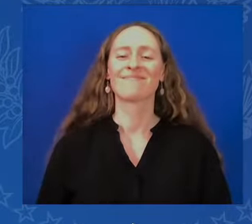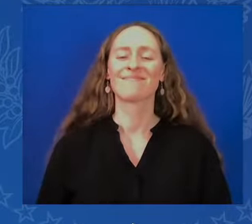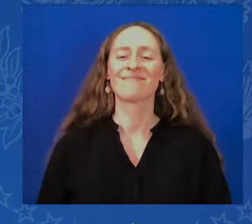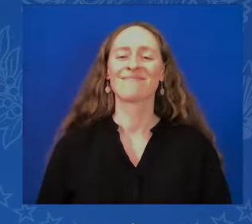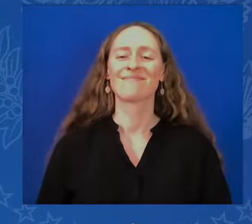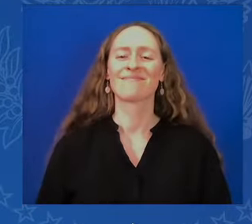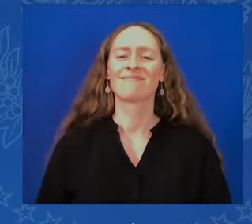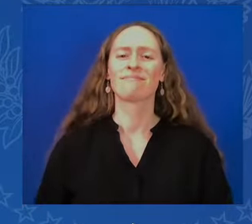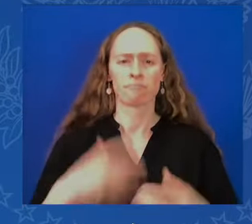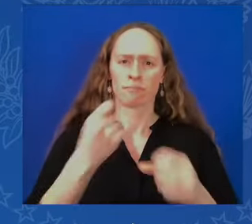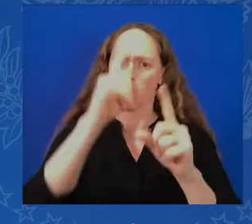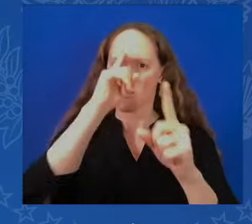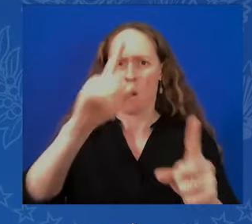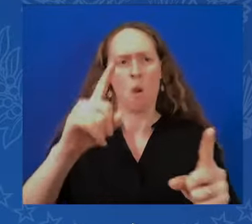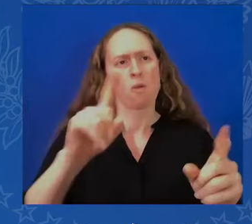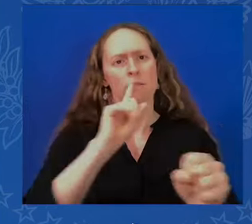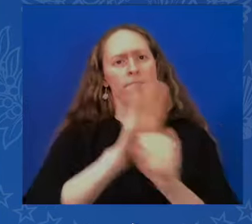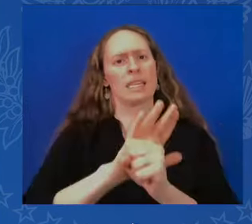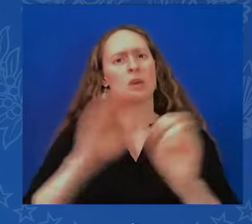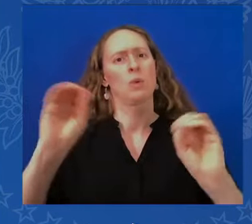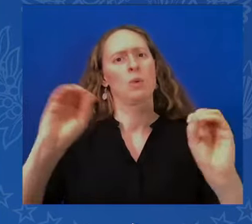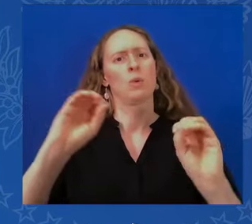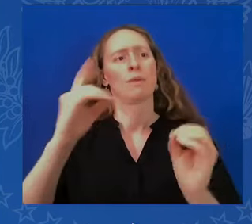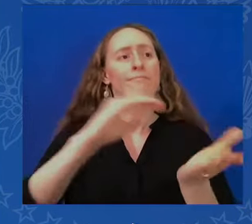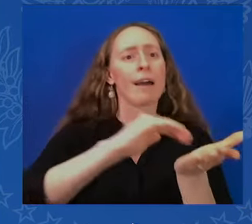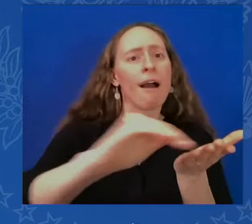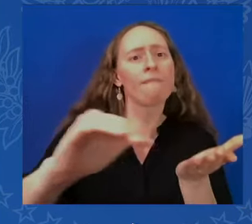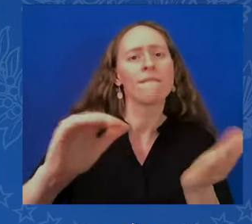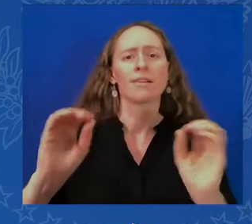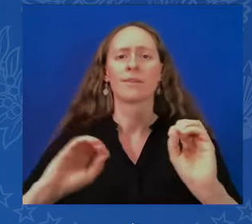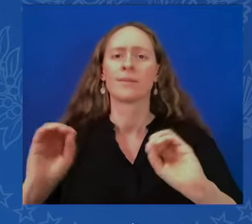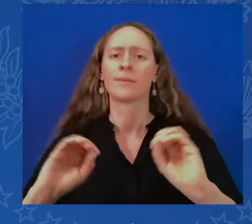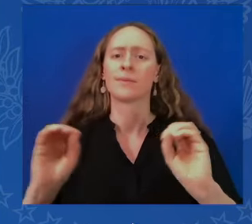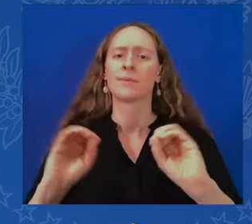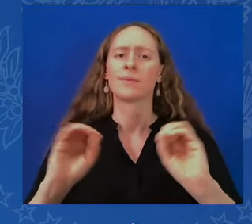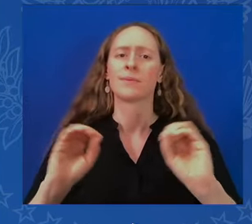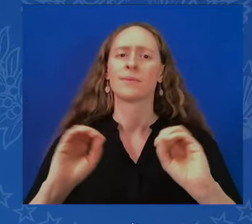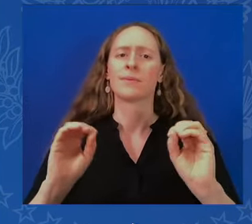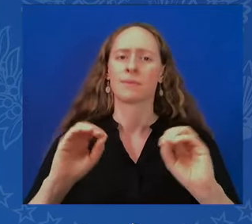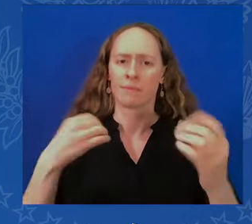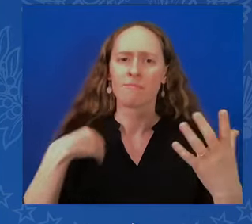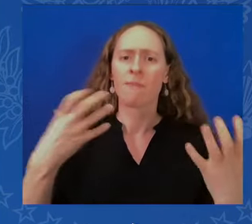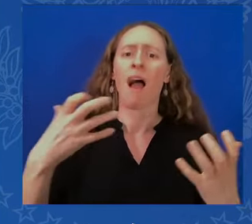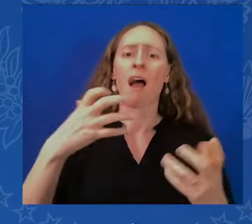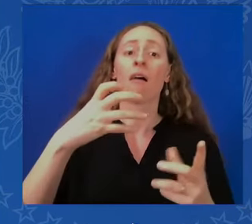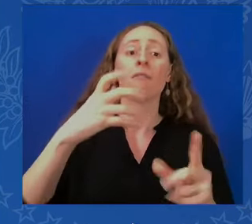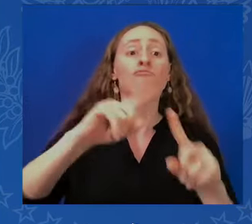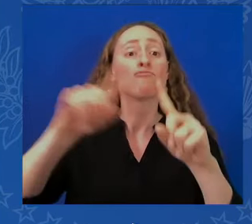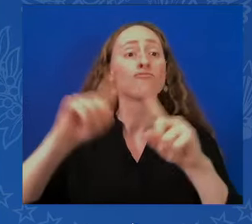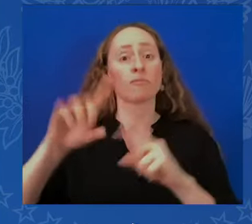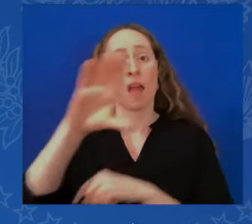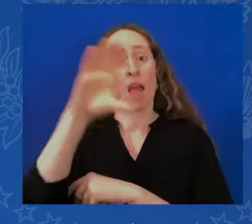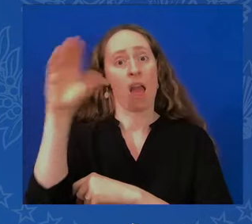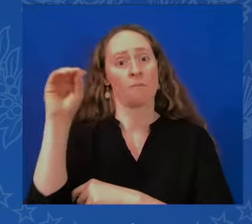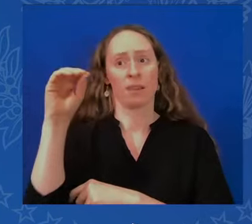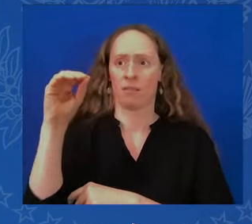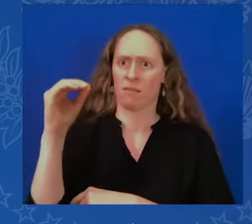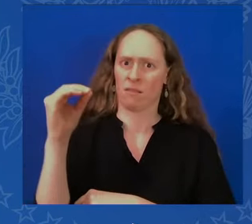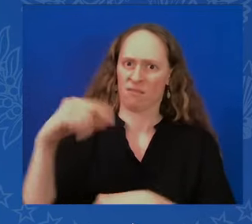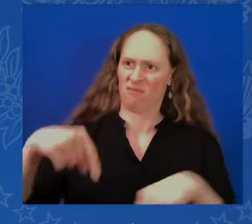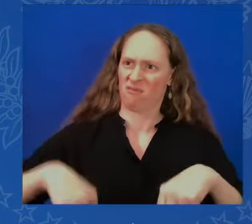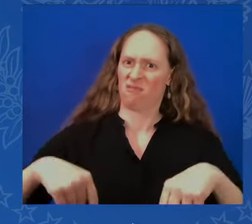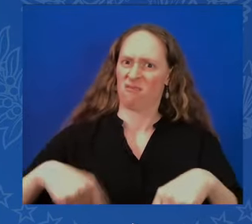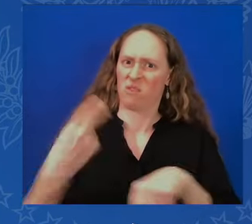I'm calling on every company at and around the port to do the same thing, the same exact thing, commit to stay, and